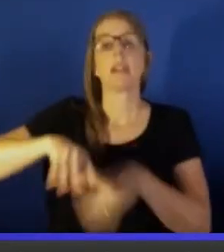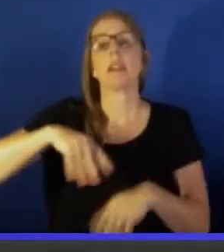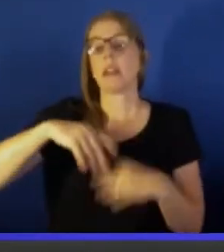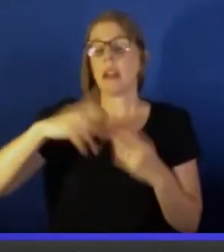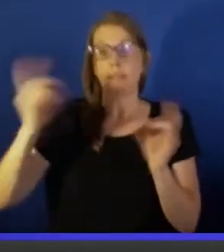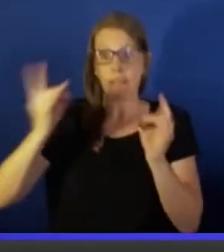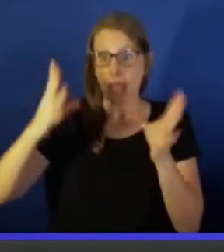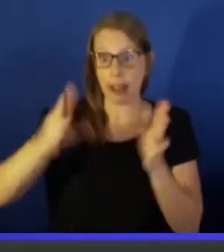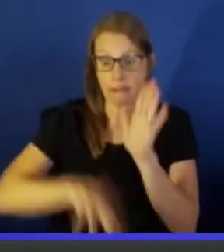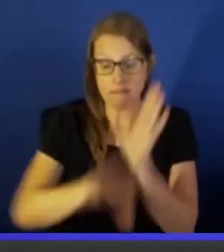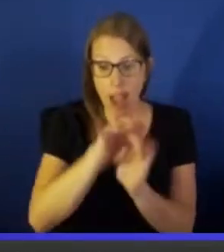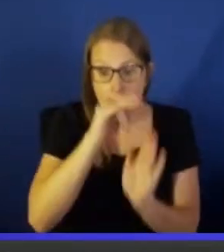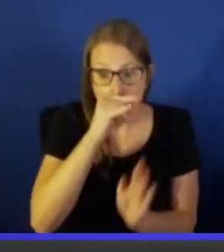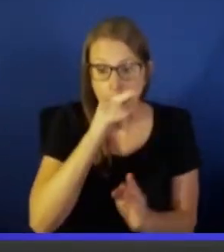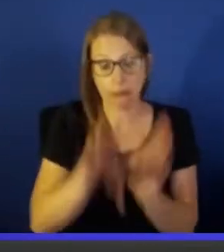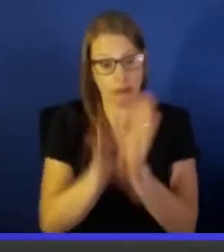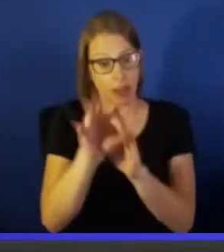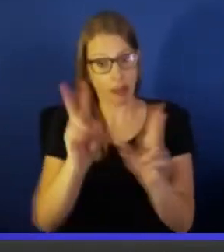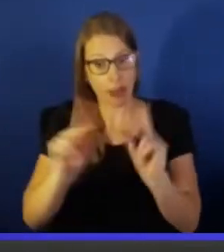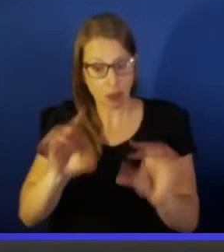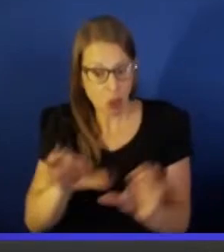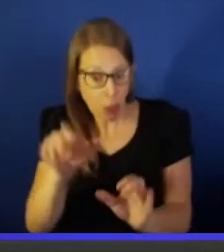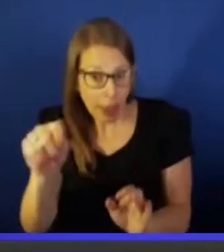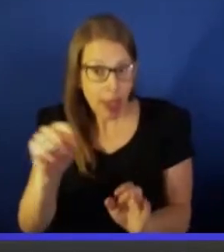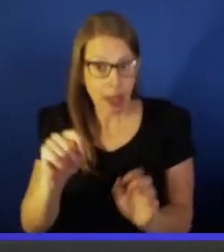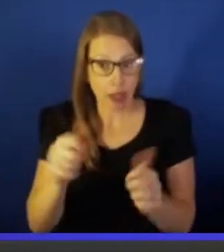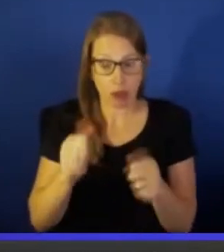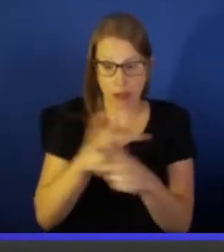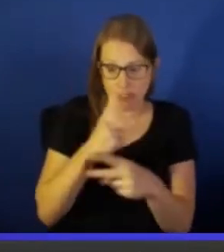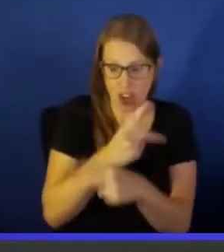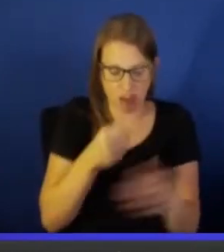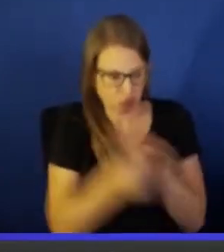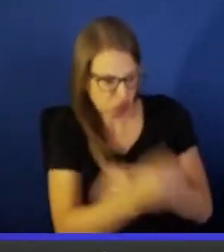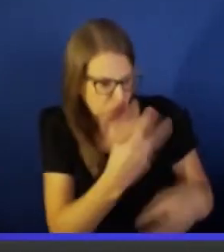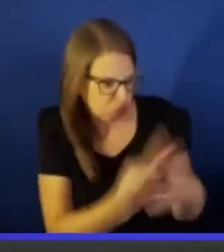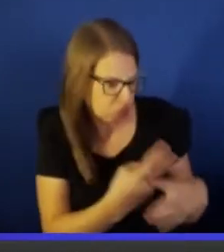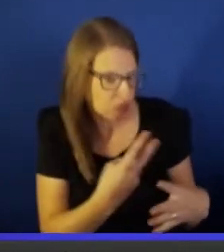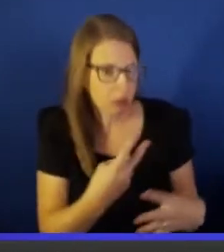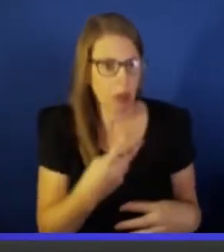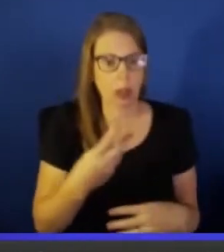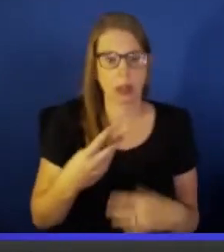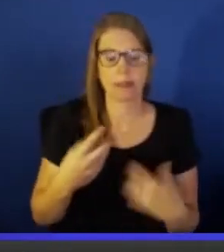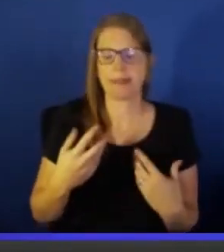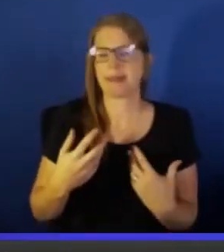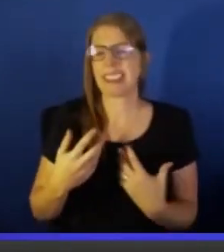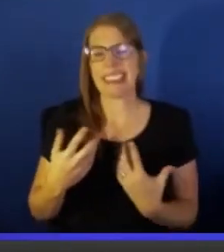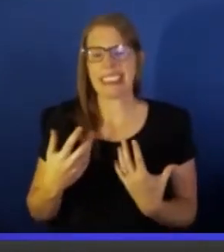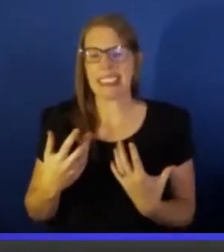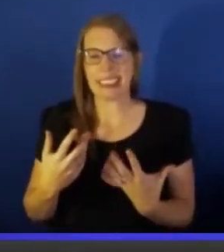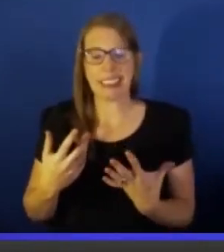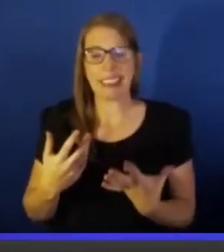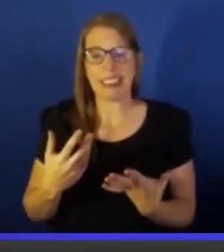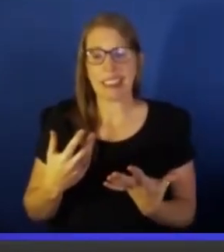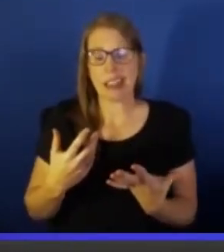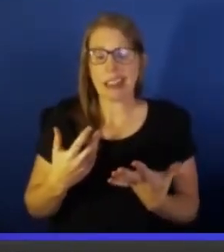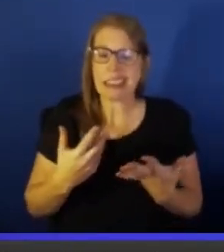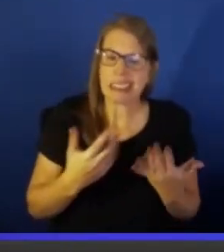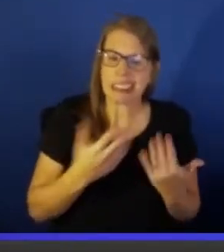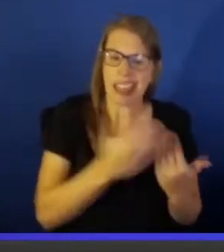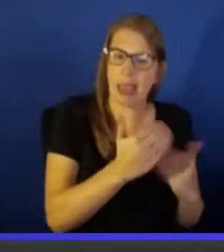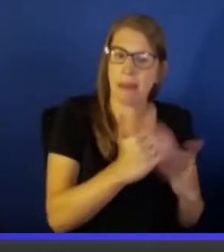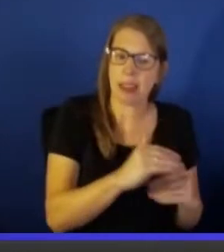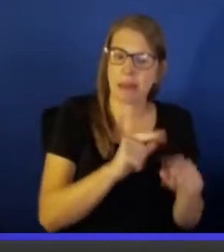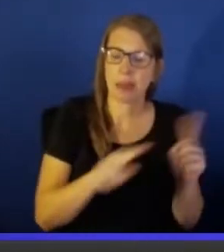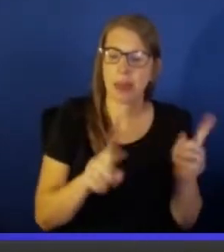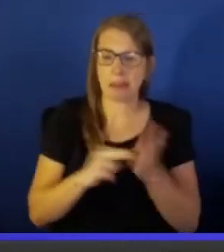the kids, find the people who are doing it, and figure out how to put them away. And so we know that that will get us so far, but it won't get us the whole